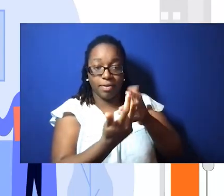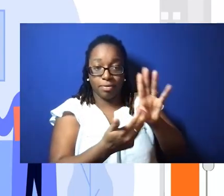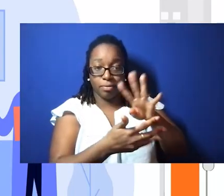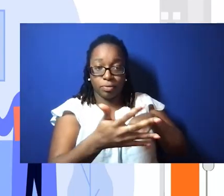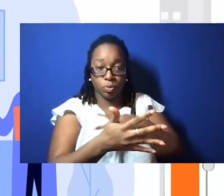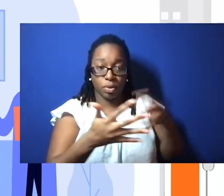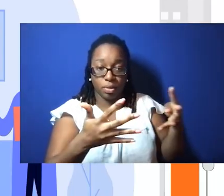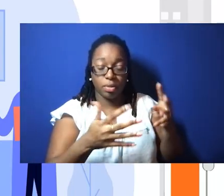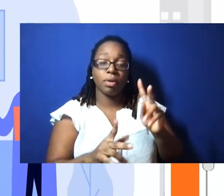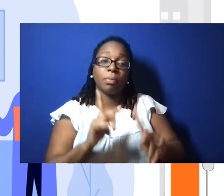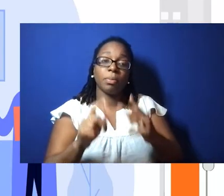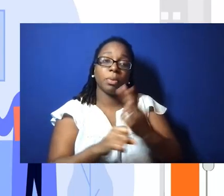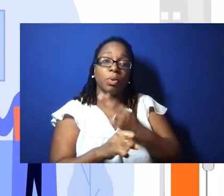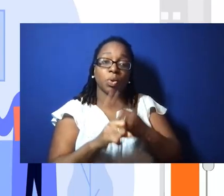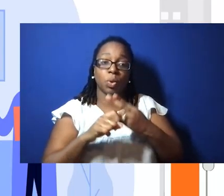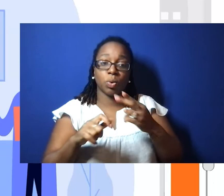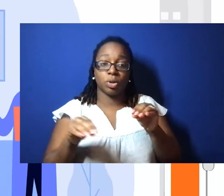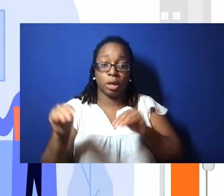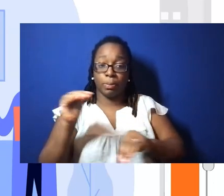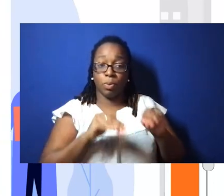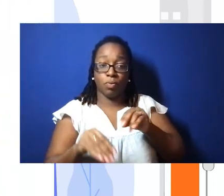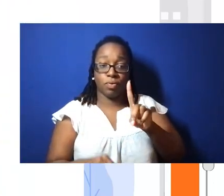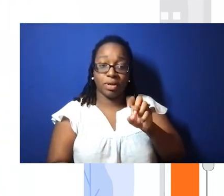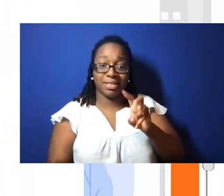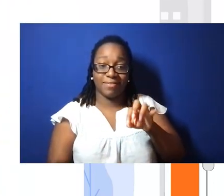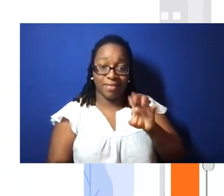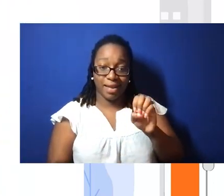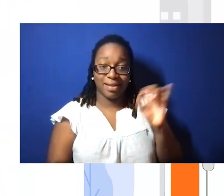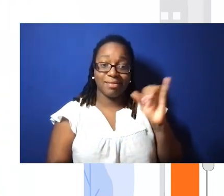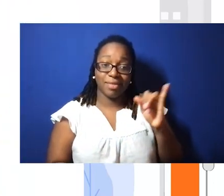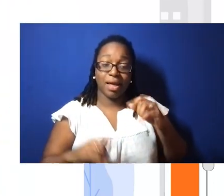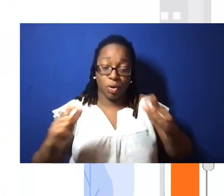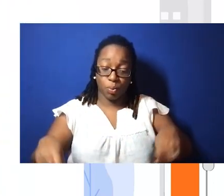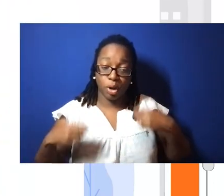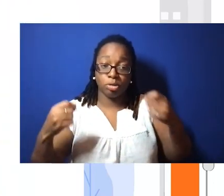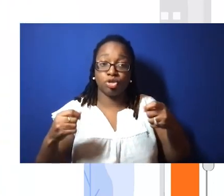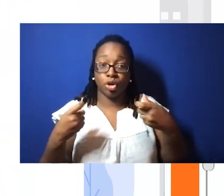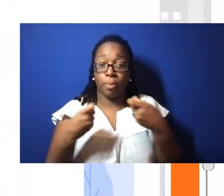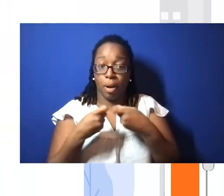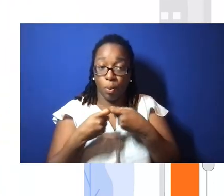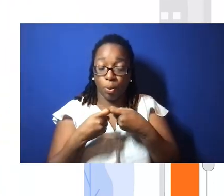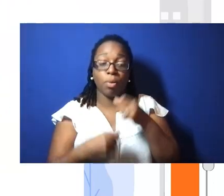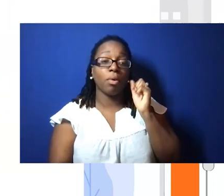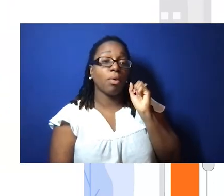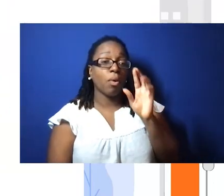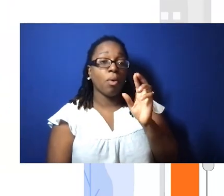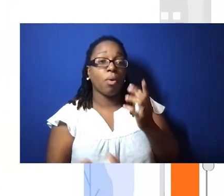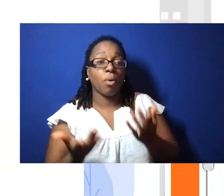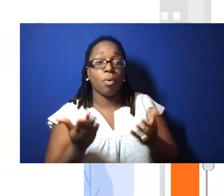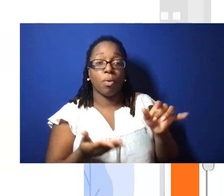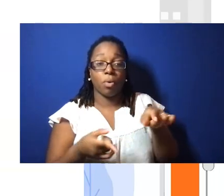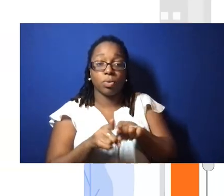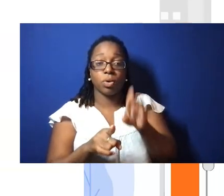well for them. People who use a mobility device, such as a motorized wheelchair, but who